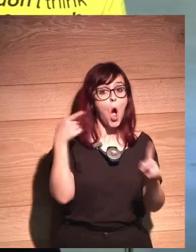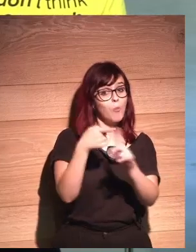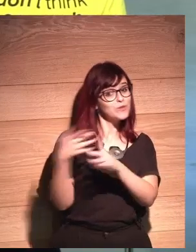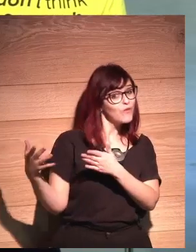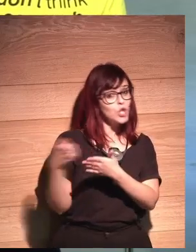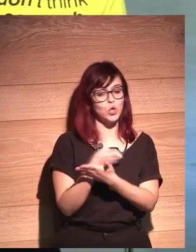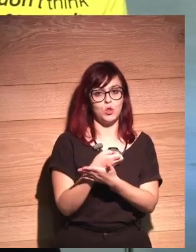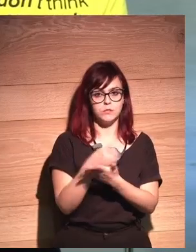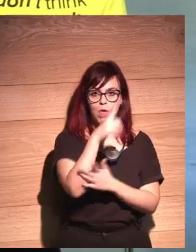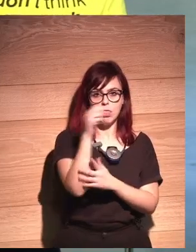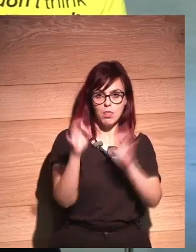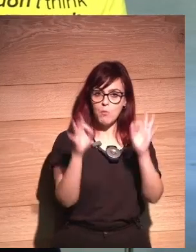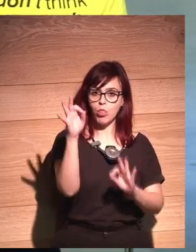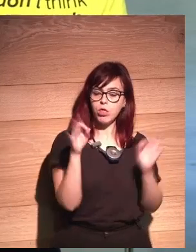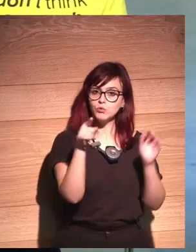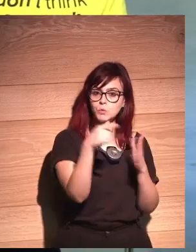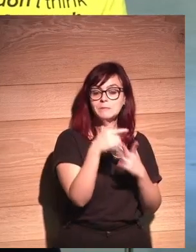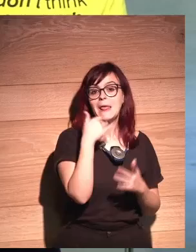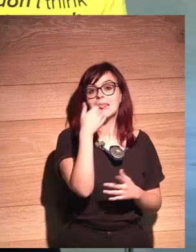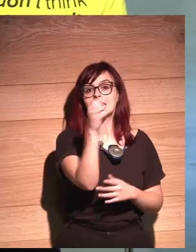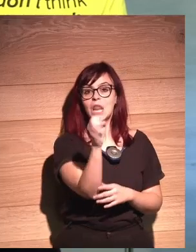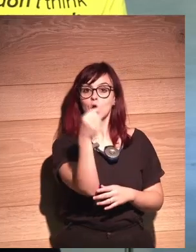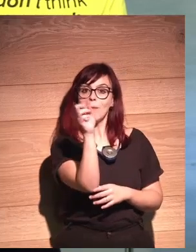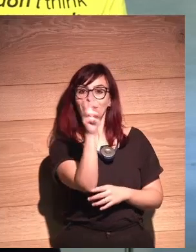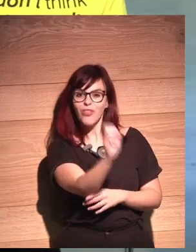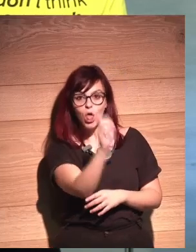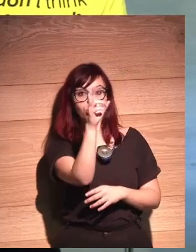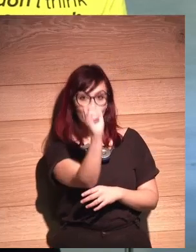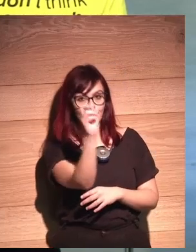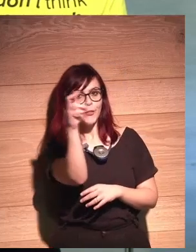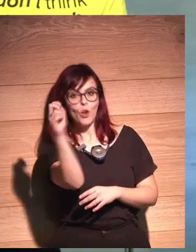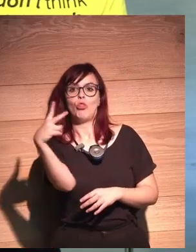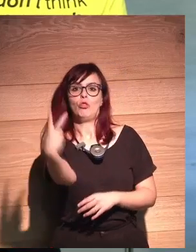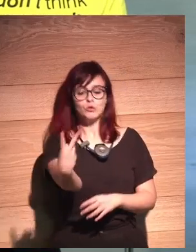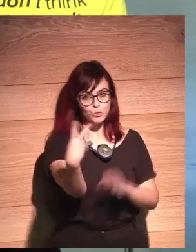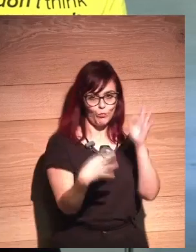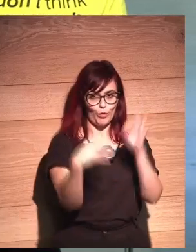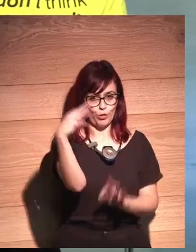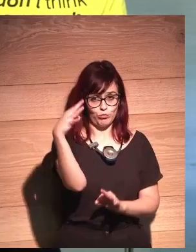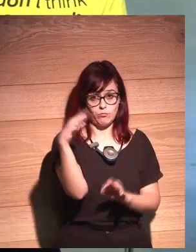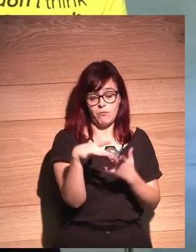mean, it tells you, well, out of this cake with a 100%, you have a